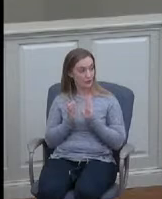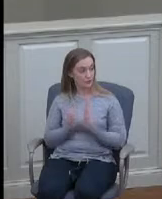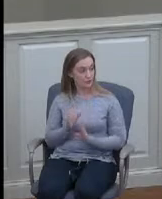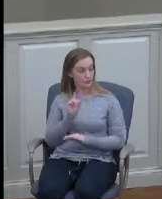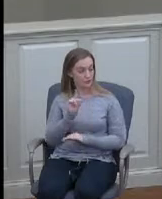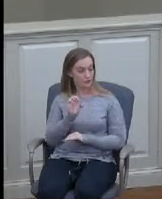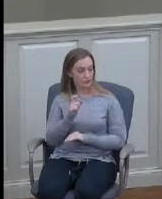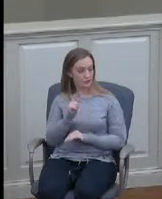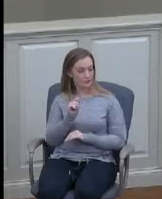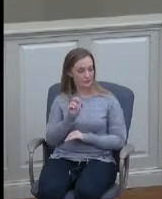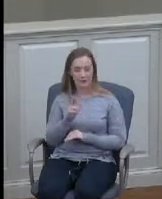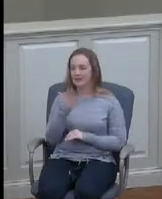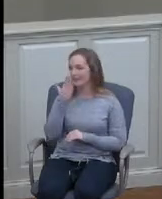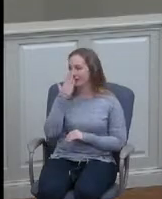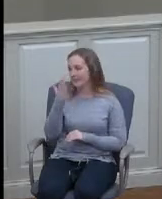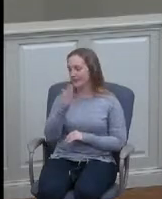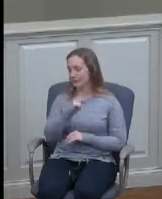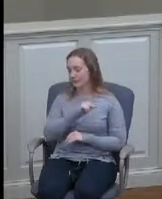Thank you, Mayor.